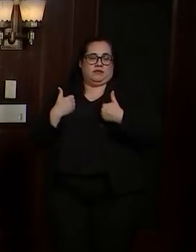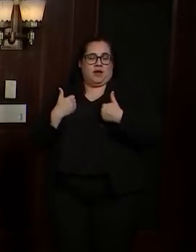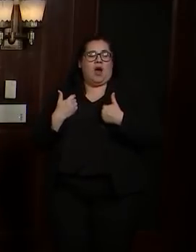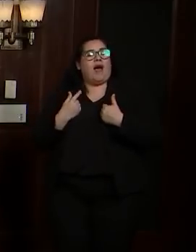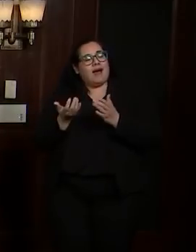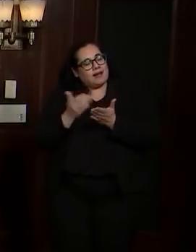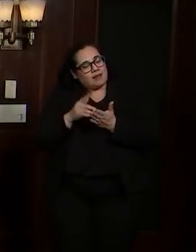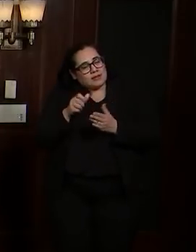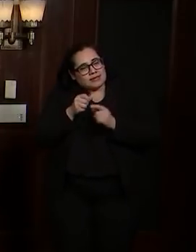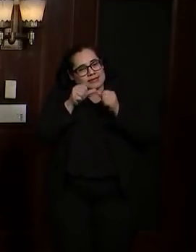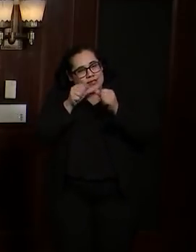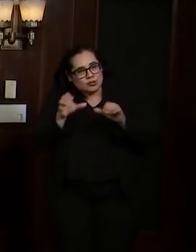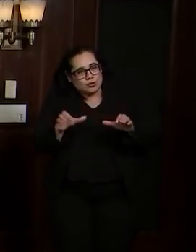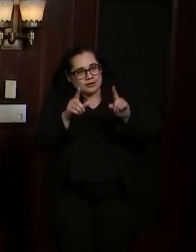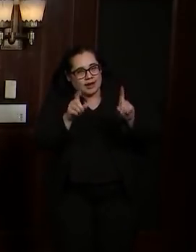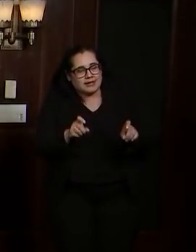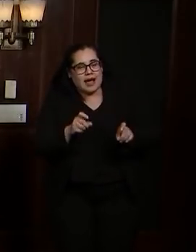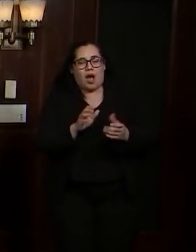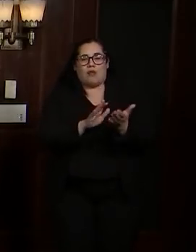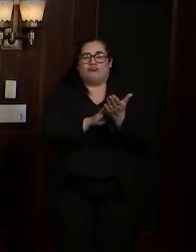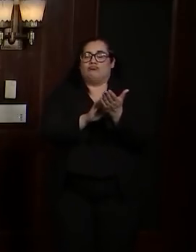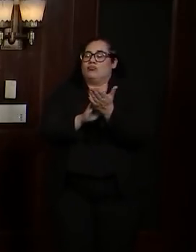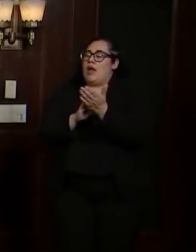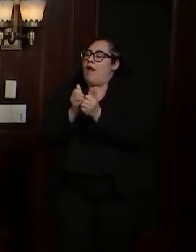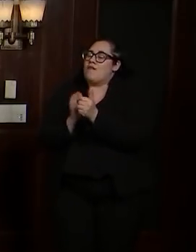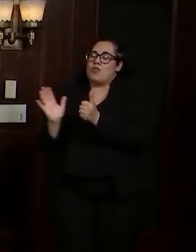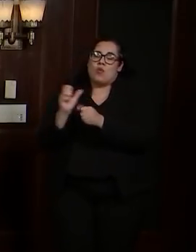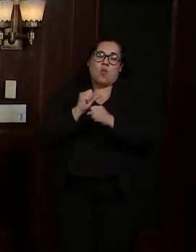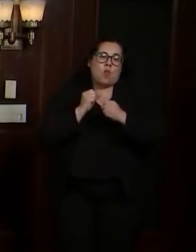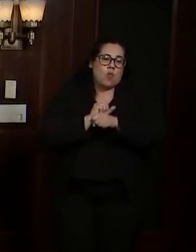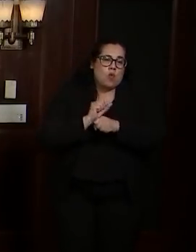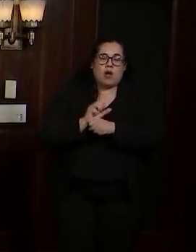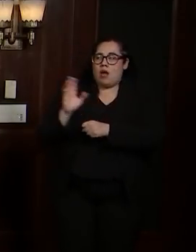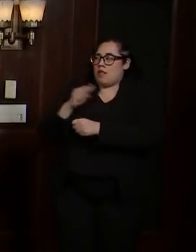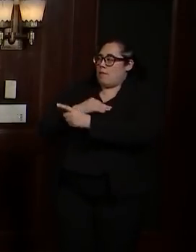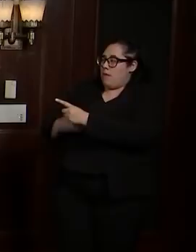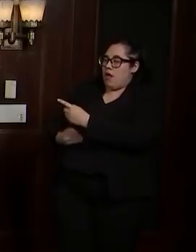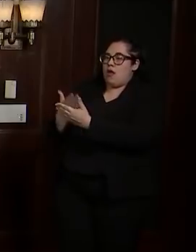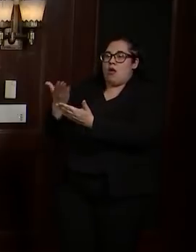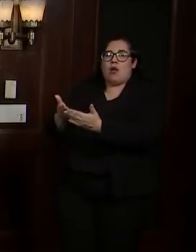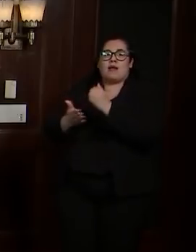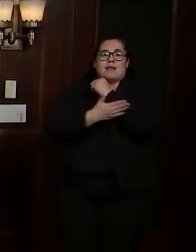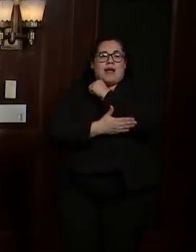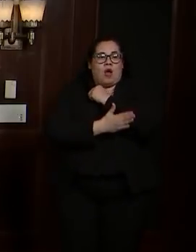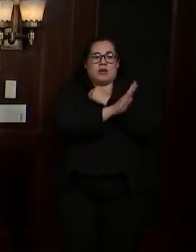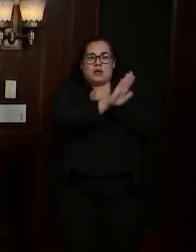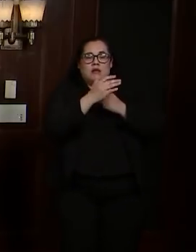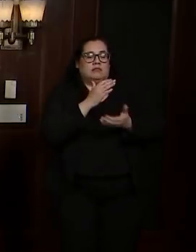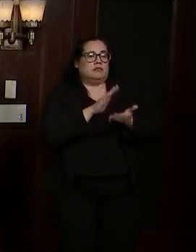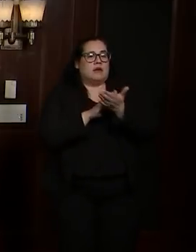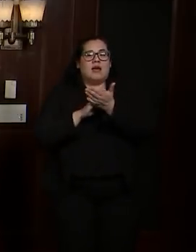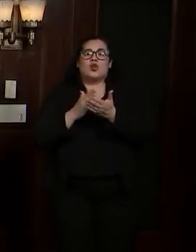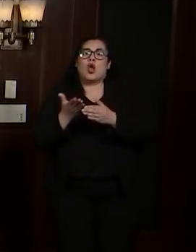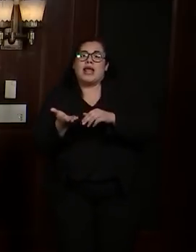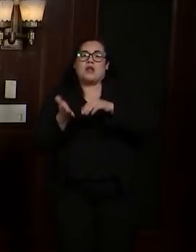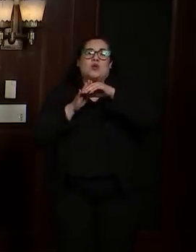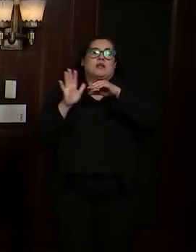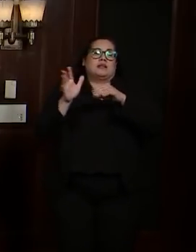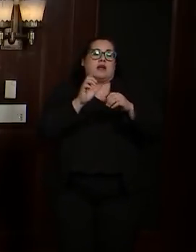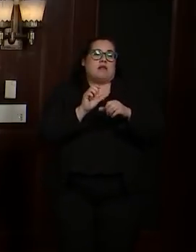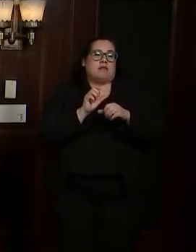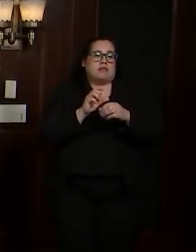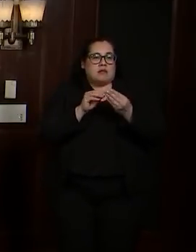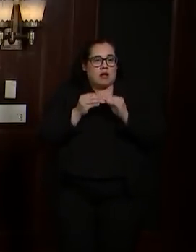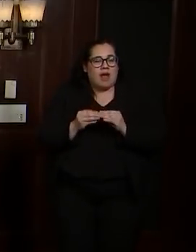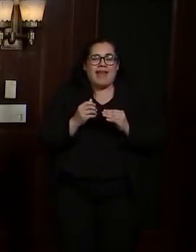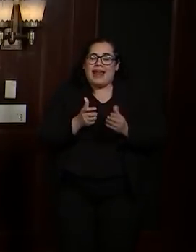need to continue to do the testing. I applaud everyone's efforts, the mayor's efforts, the county's efforts, to increase that capacity, because that really